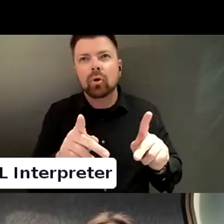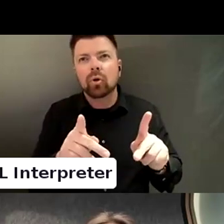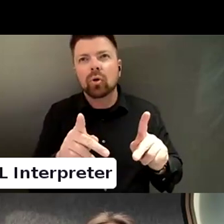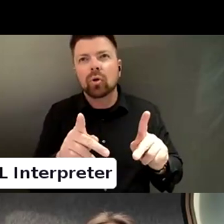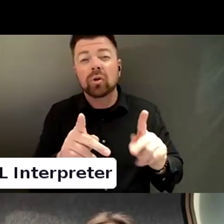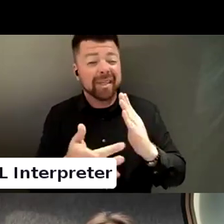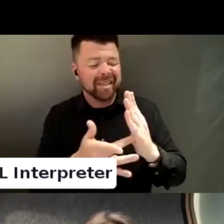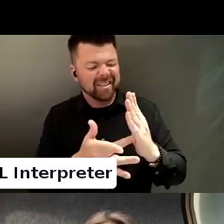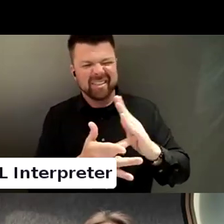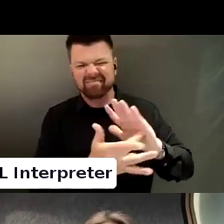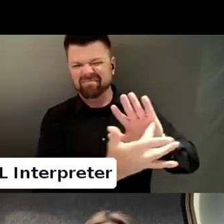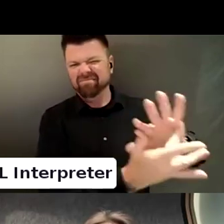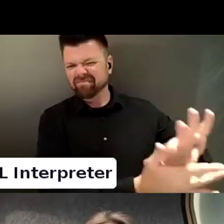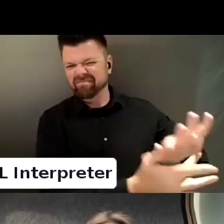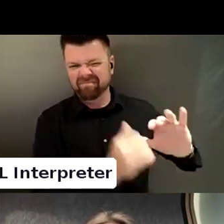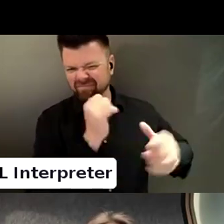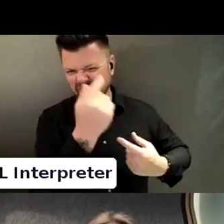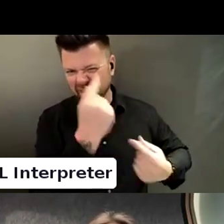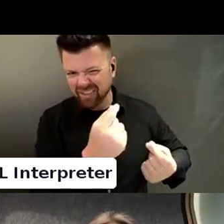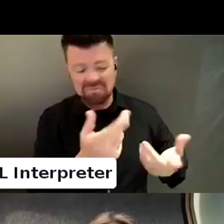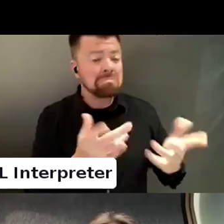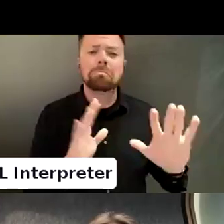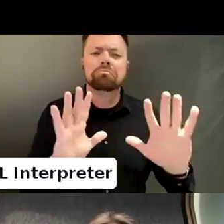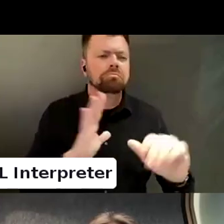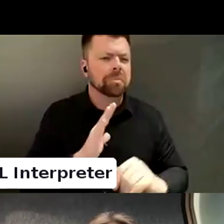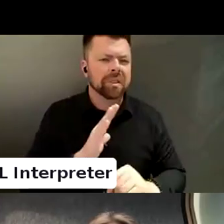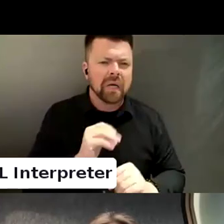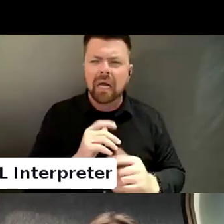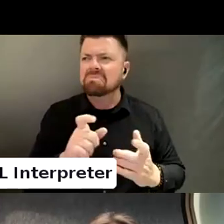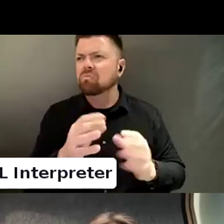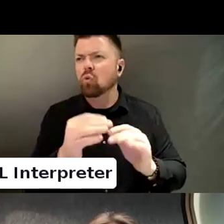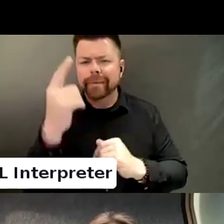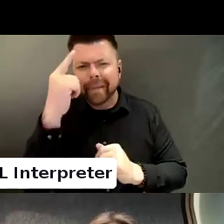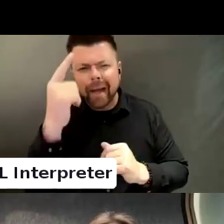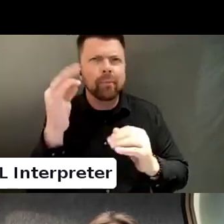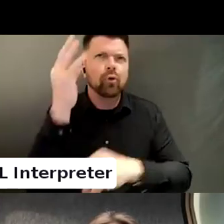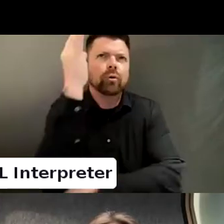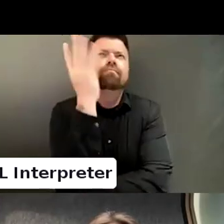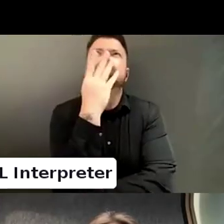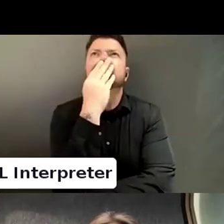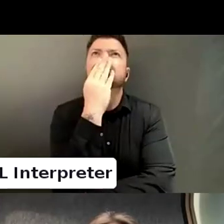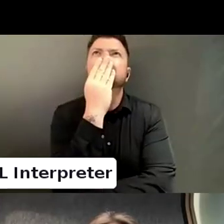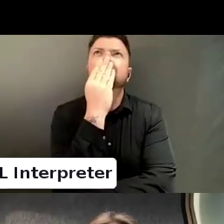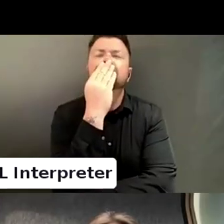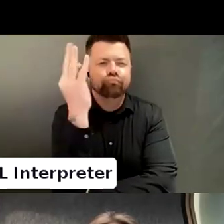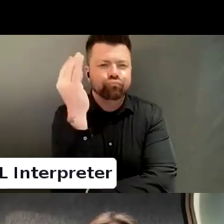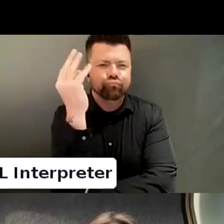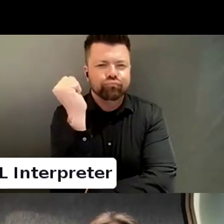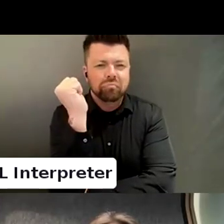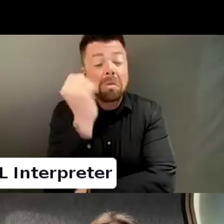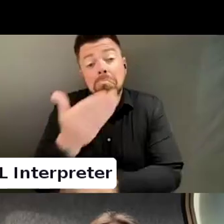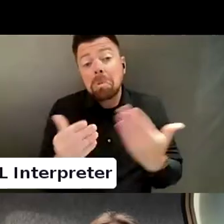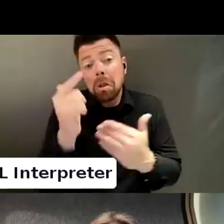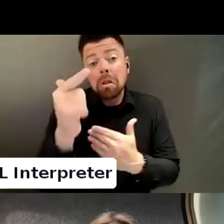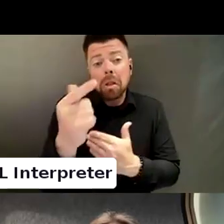at all, and that's fine. They need a little more time. They want to think about it, somewhere down the line, maybe I'll consider it. But there are a number